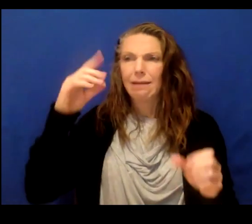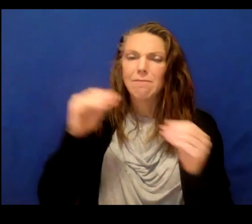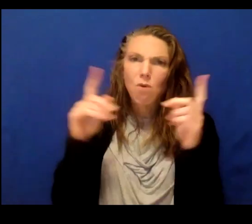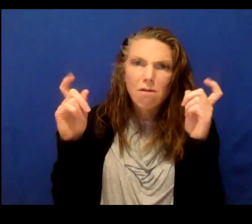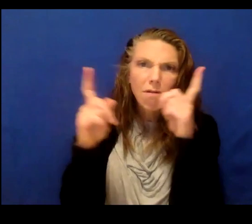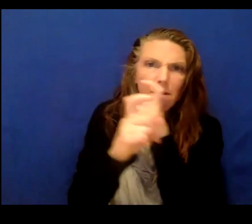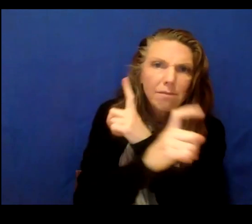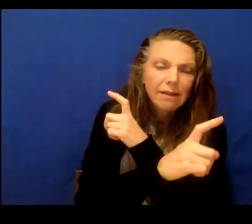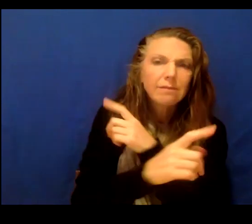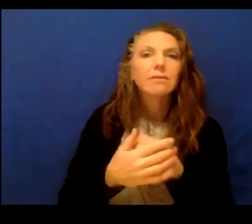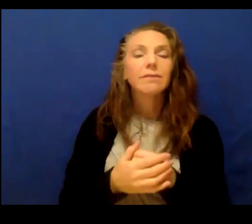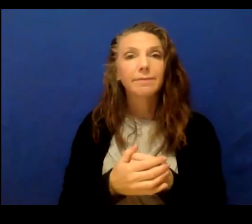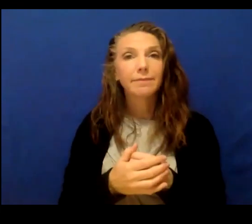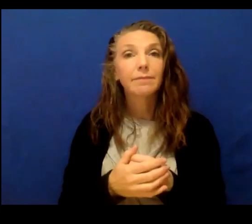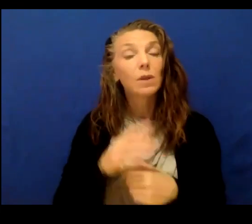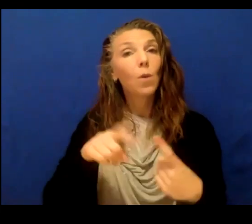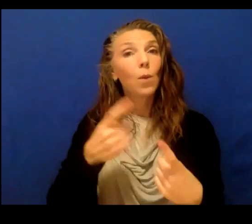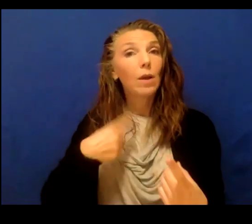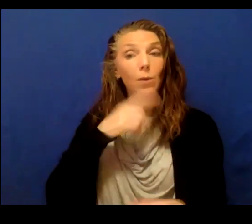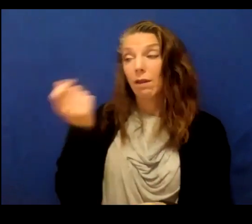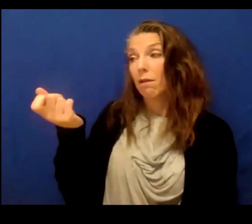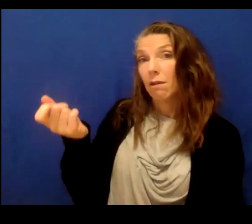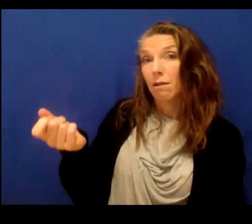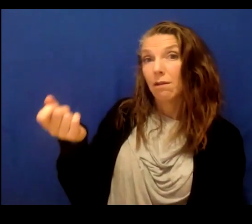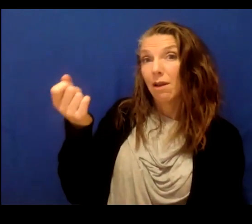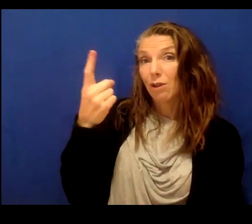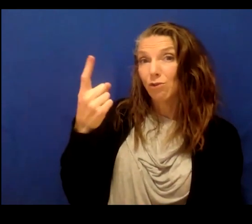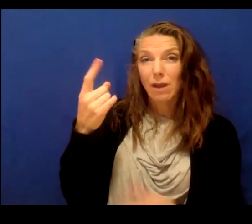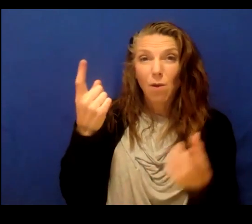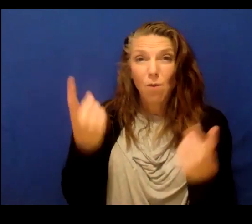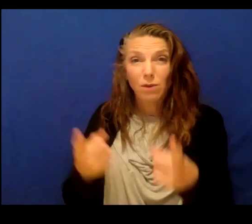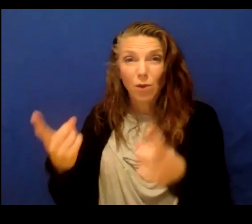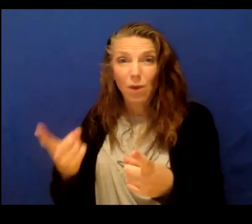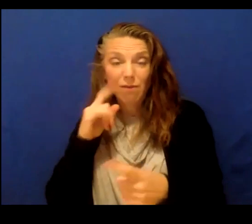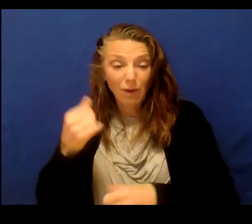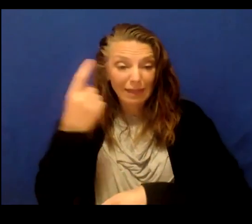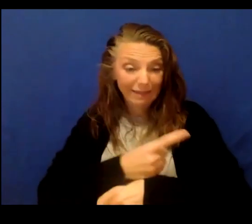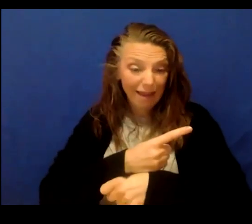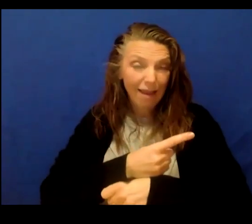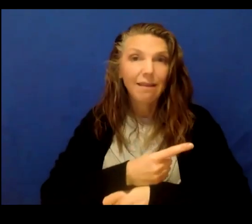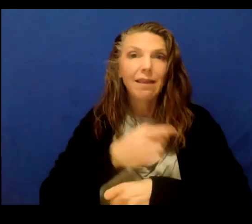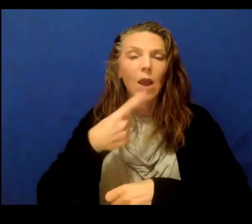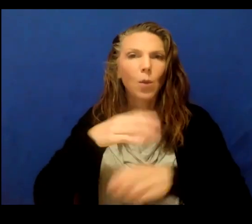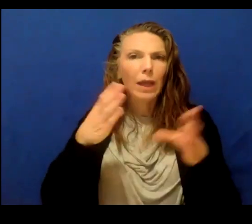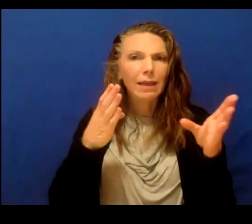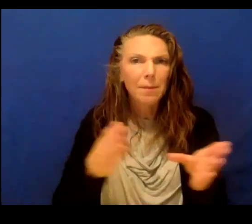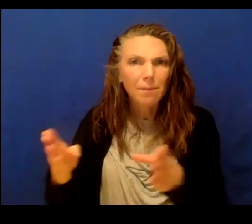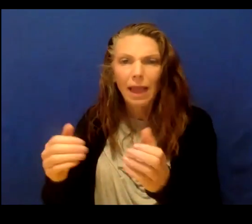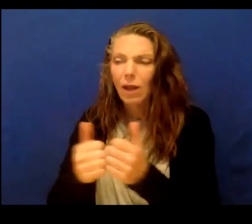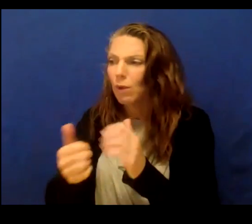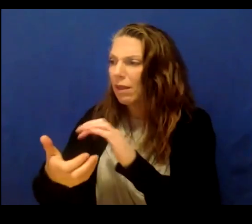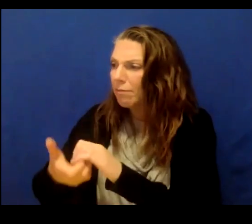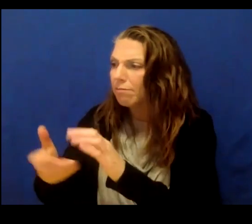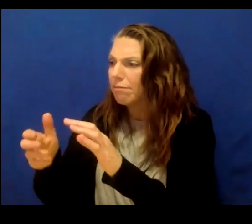meaningful contributions. So when we understand the day and we can collaboratively plan with children and with